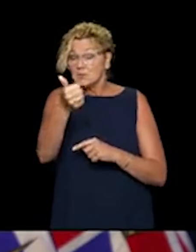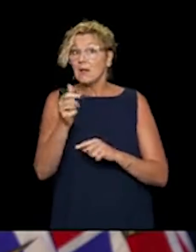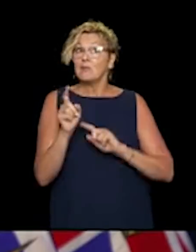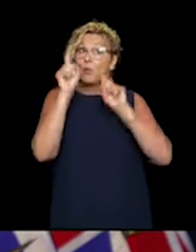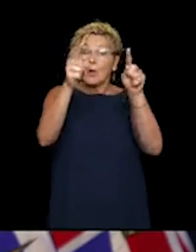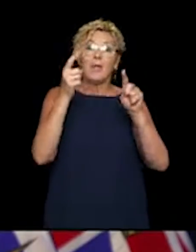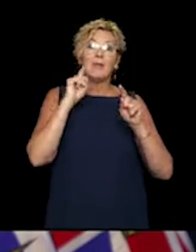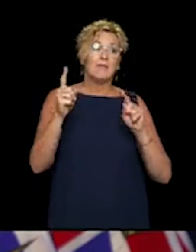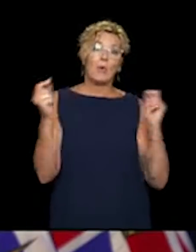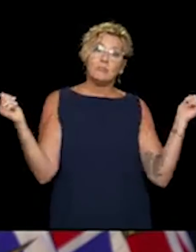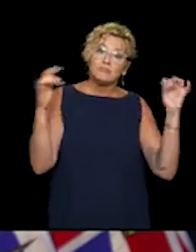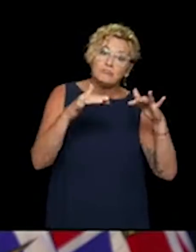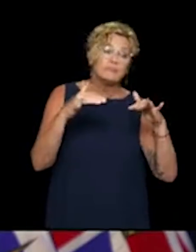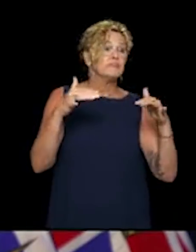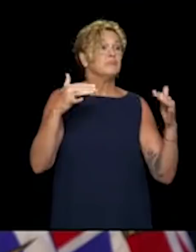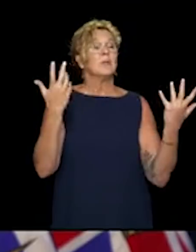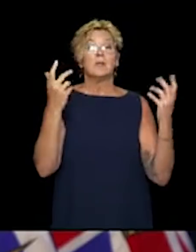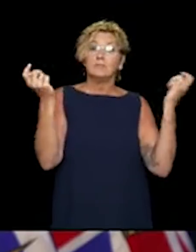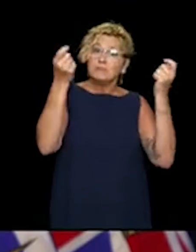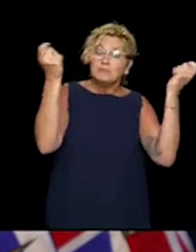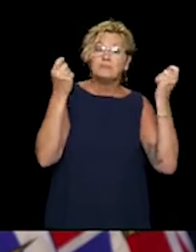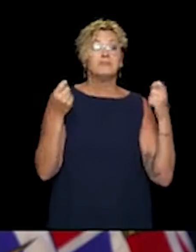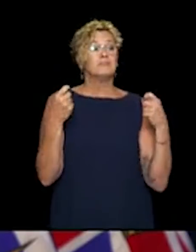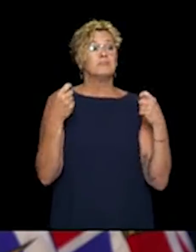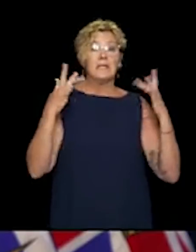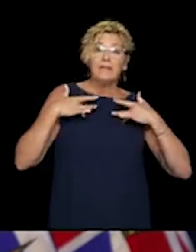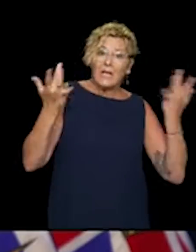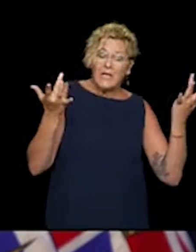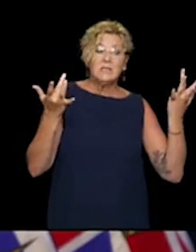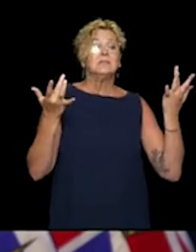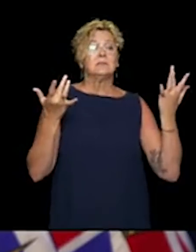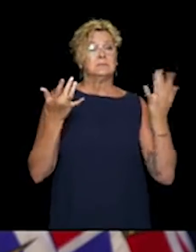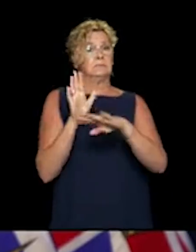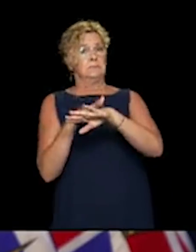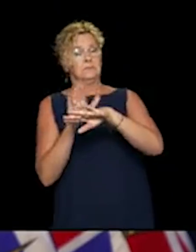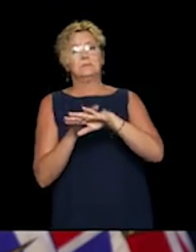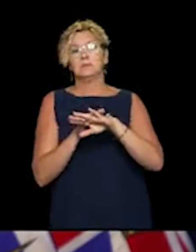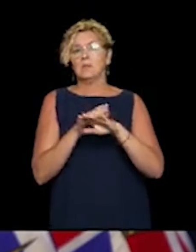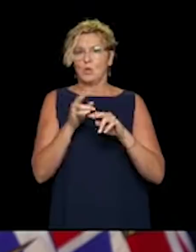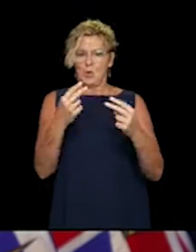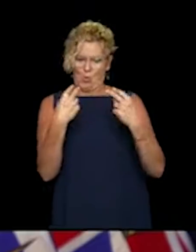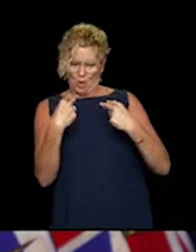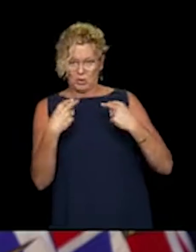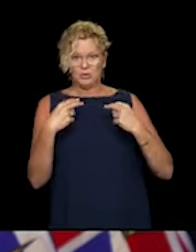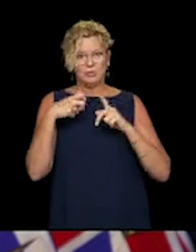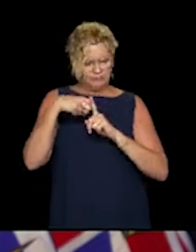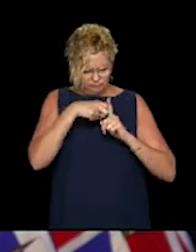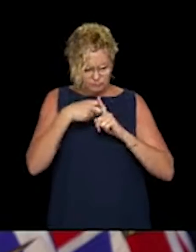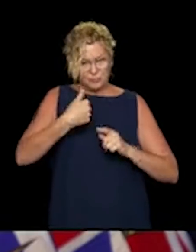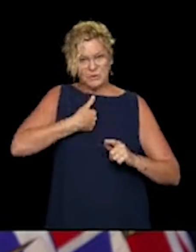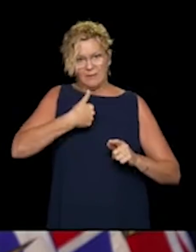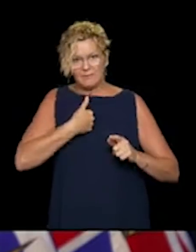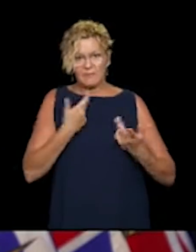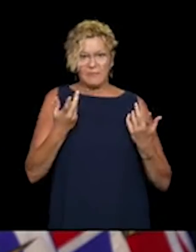themselves closely for symptoms and to contact public health. We have testing available rapidly in the area for anyone should